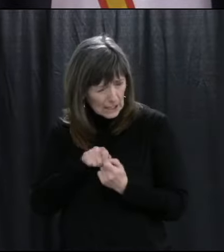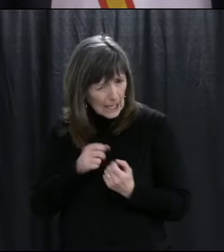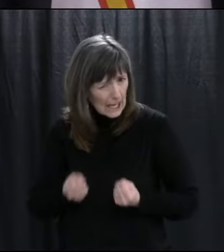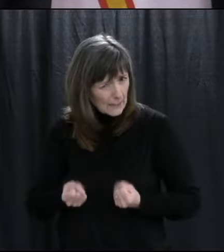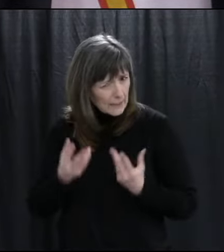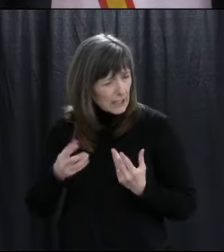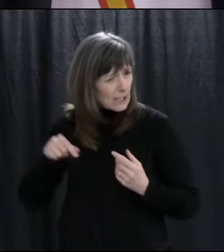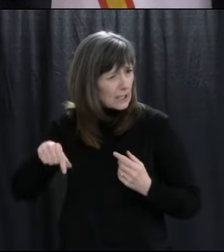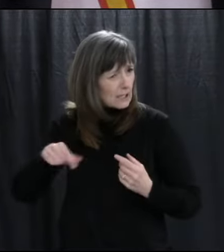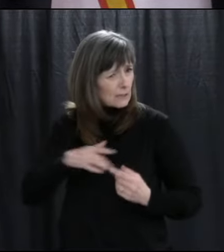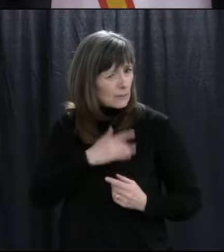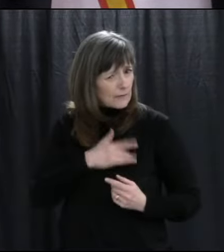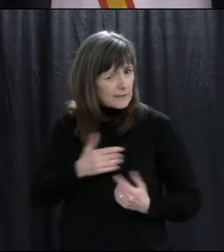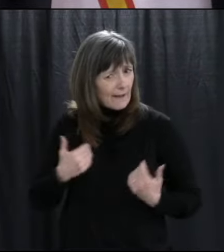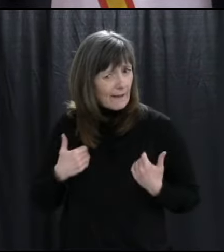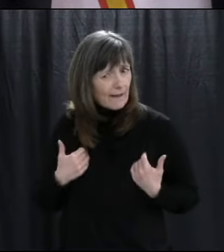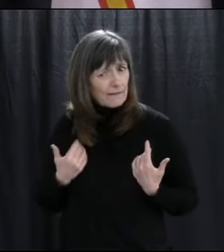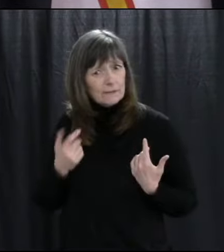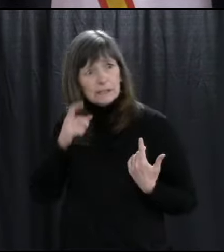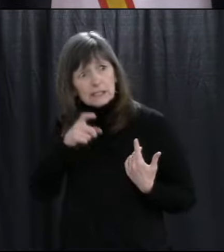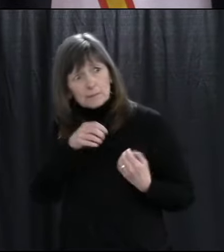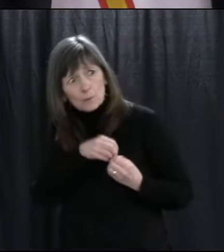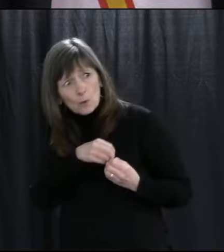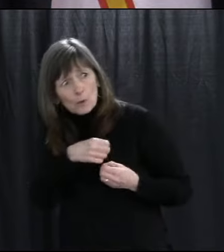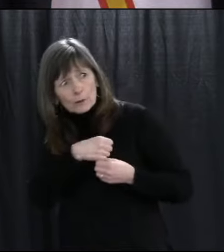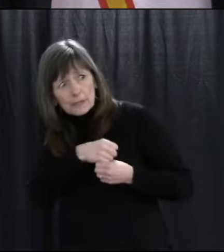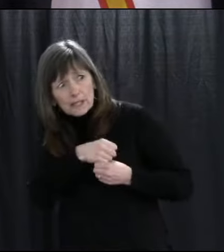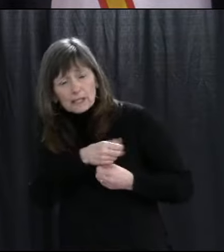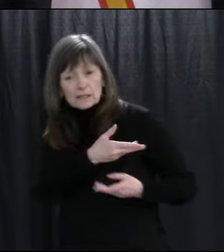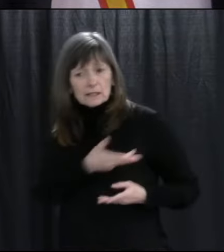is attempting to procure any more from manufacturers?